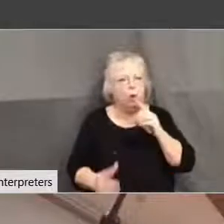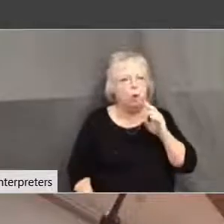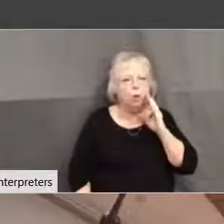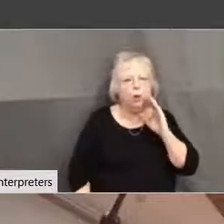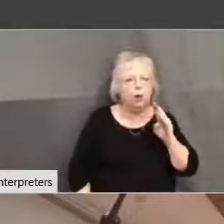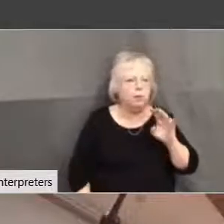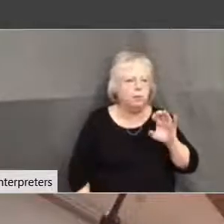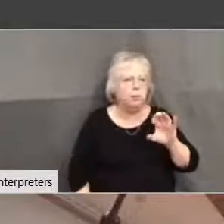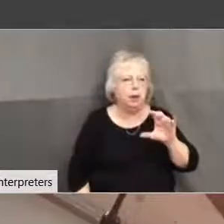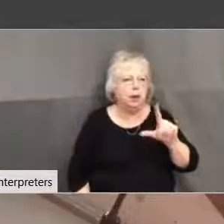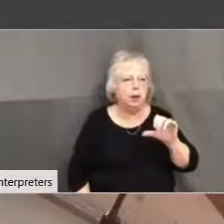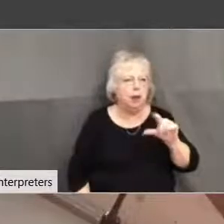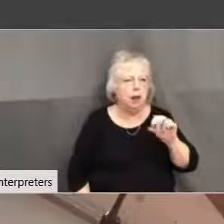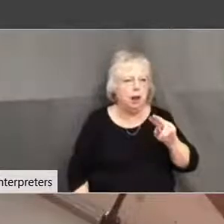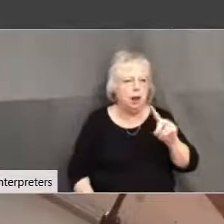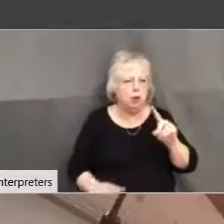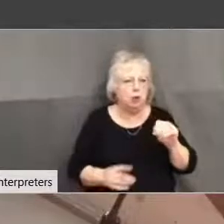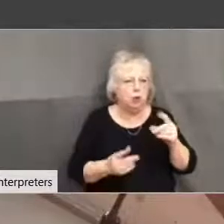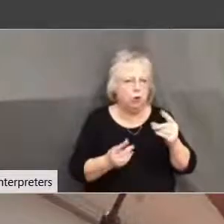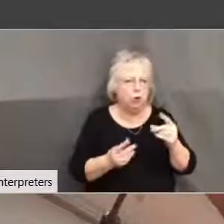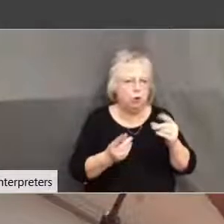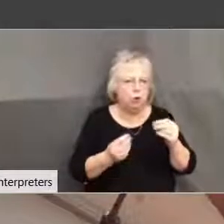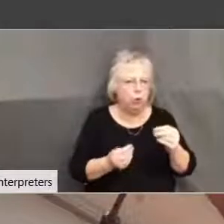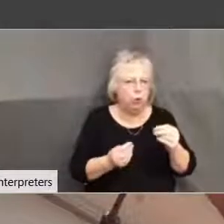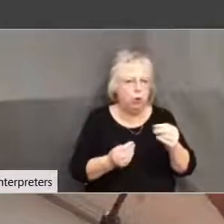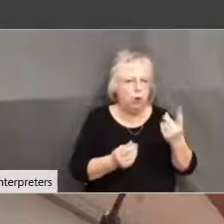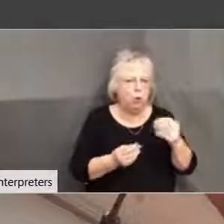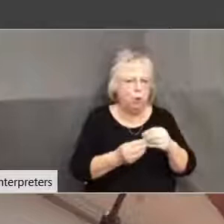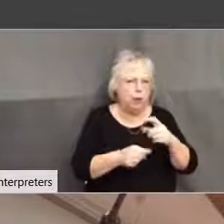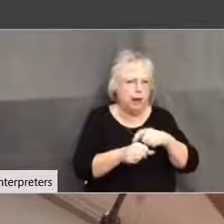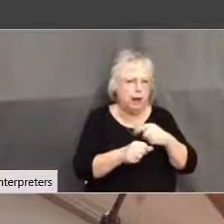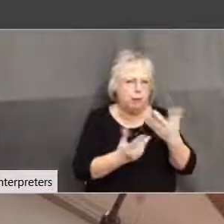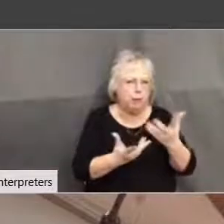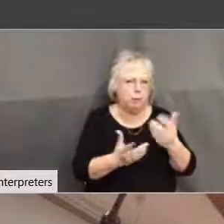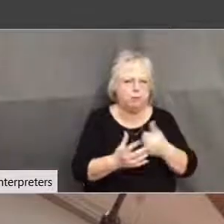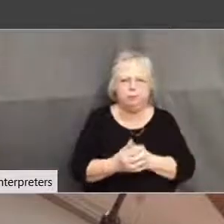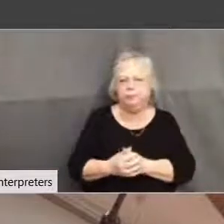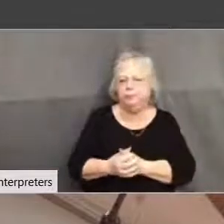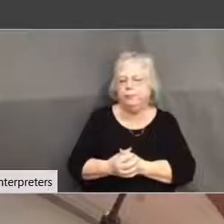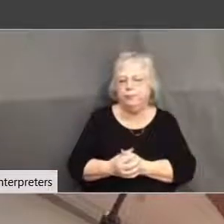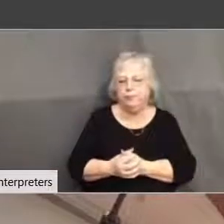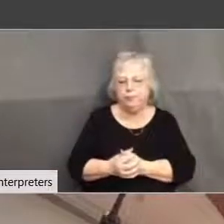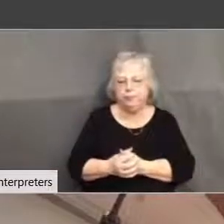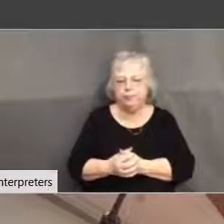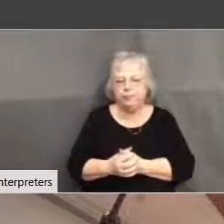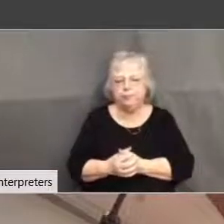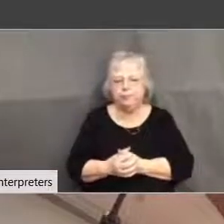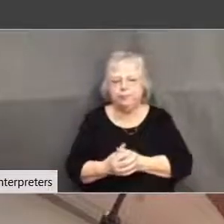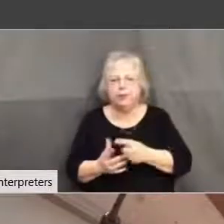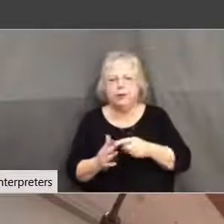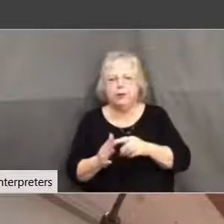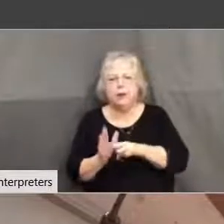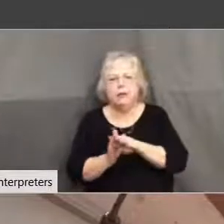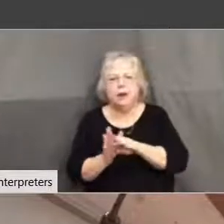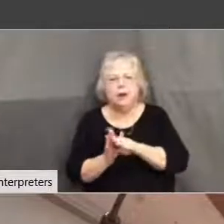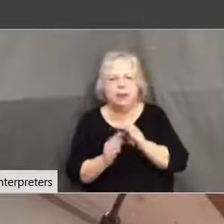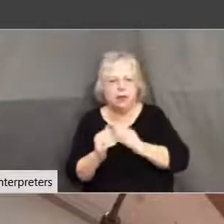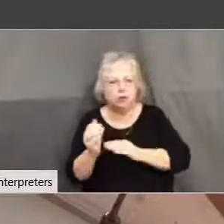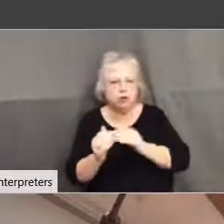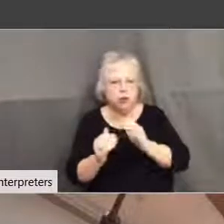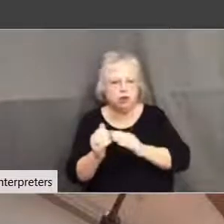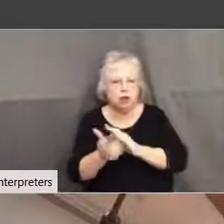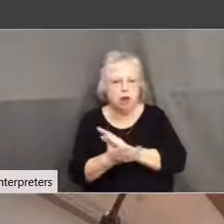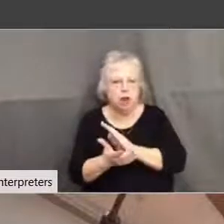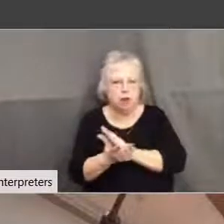to do one more time? We do. This is to develop the construction documents for that, to do the surveys, to